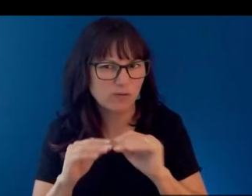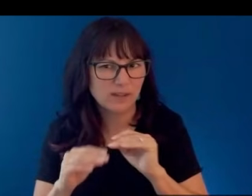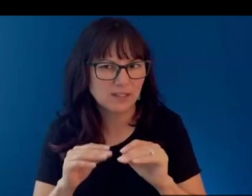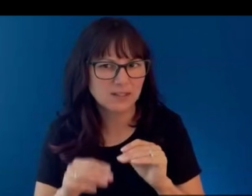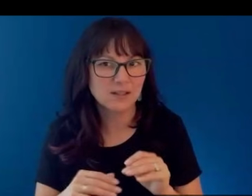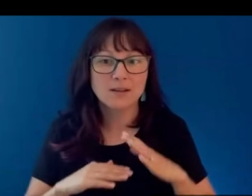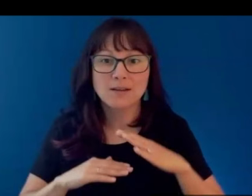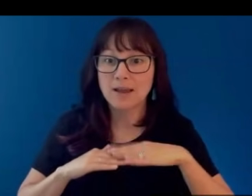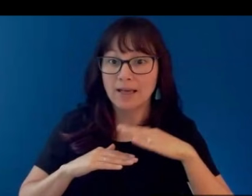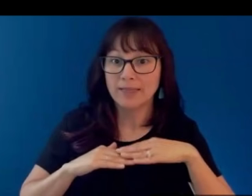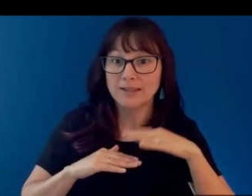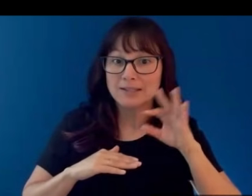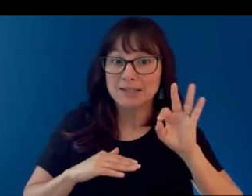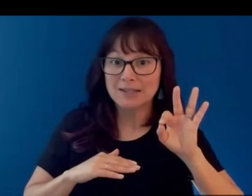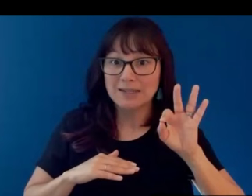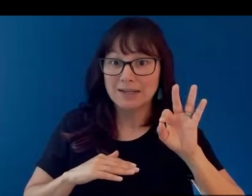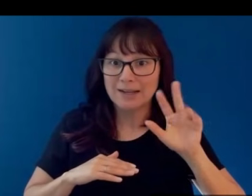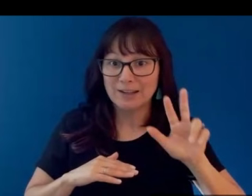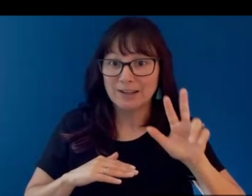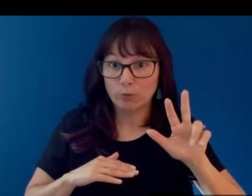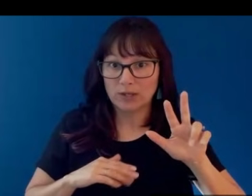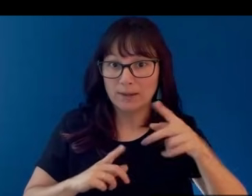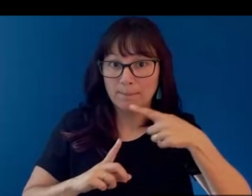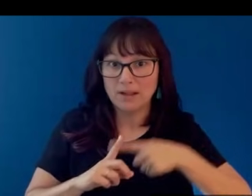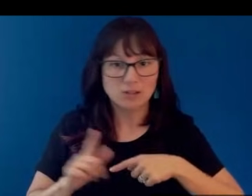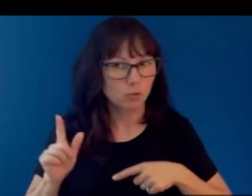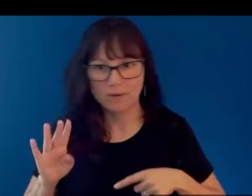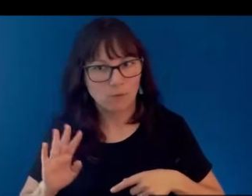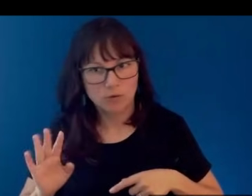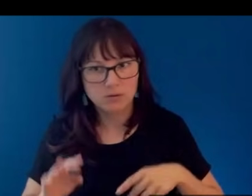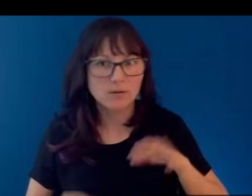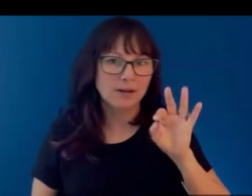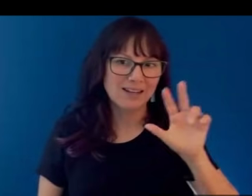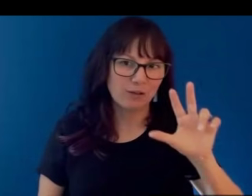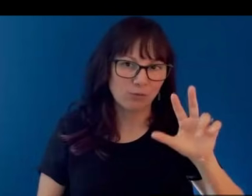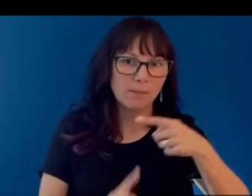At least 93 months.